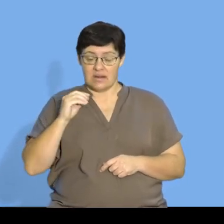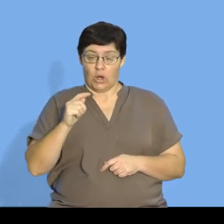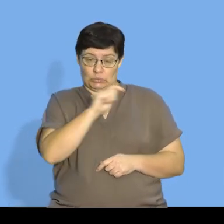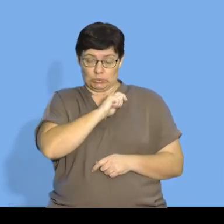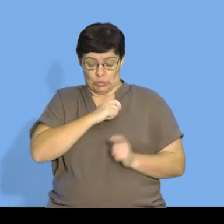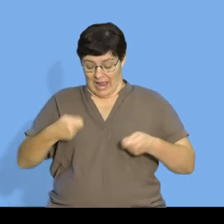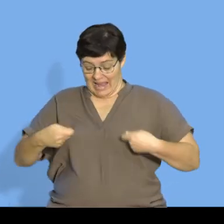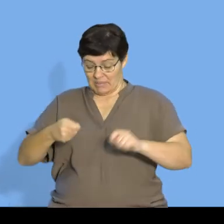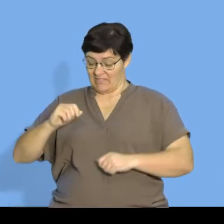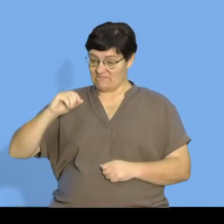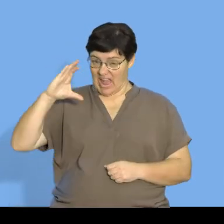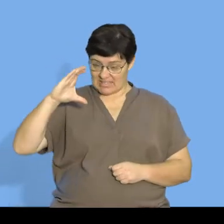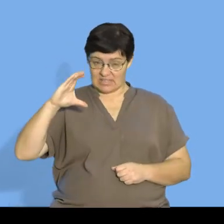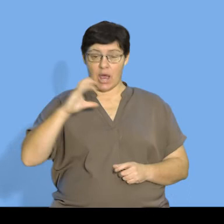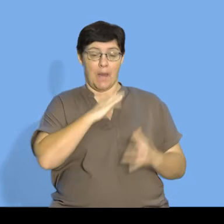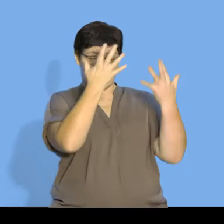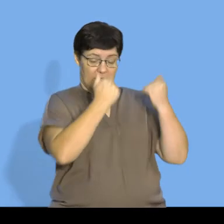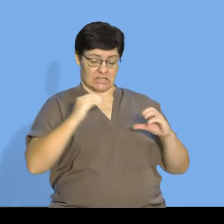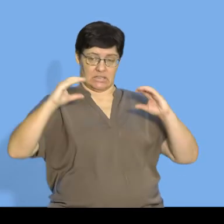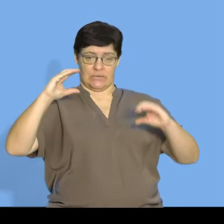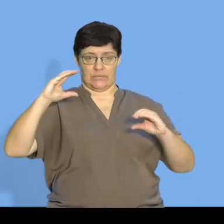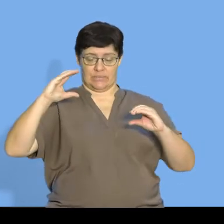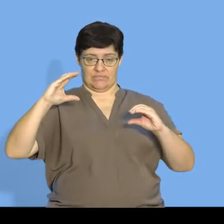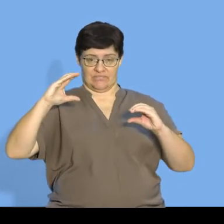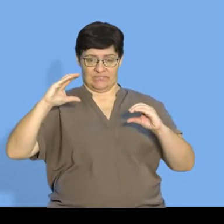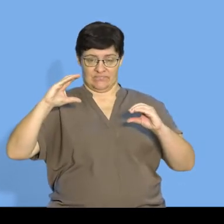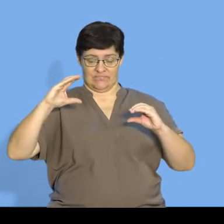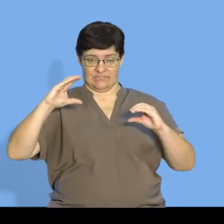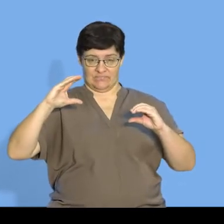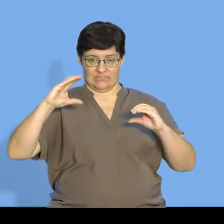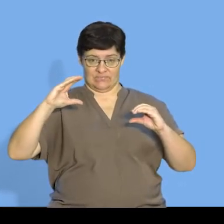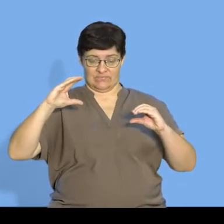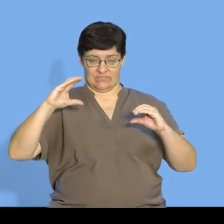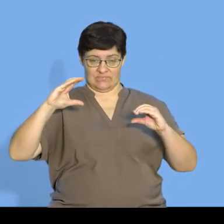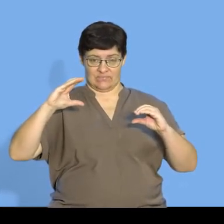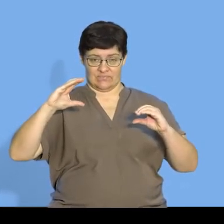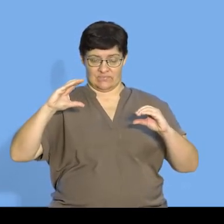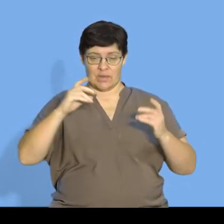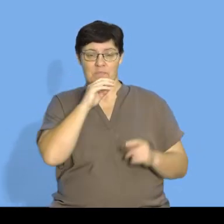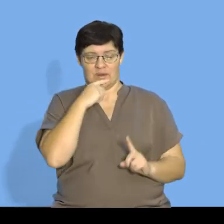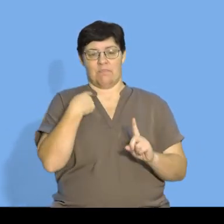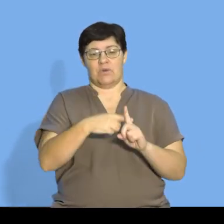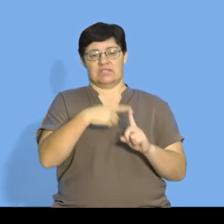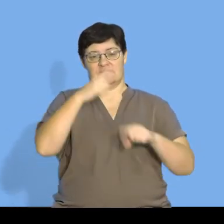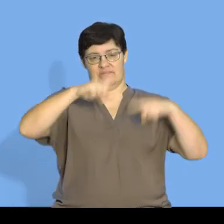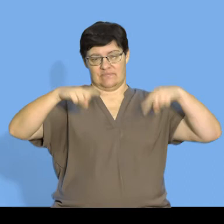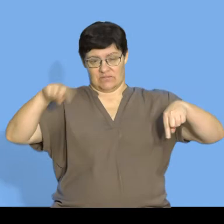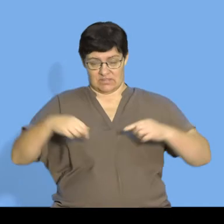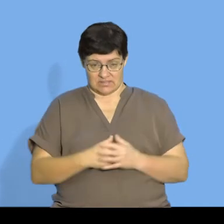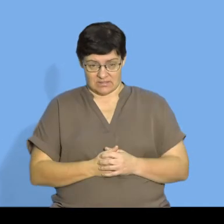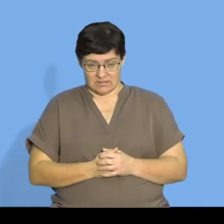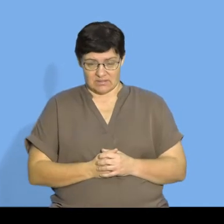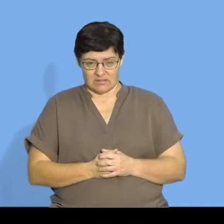case here, a positive variance, meaning that your actual was more than your